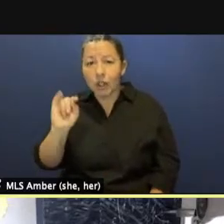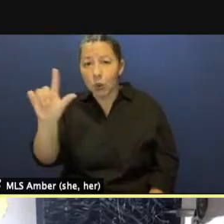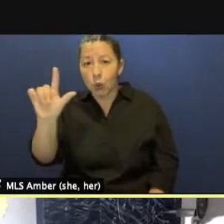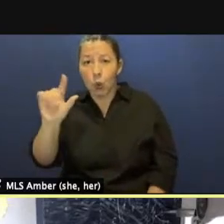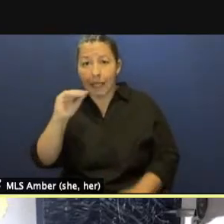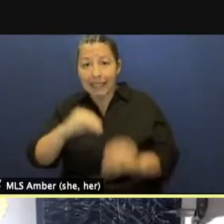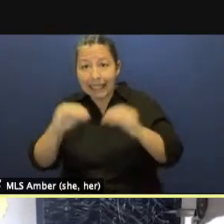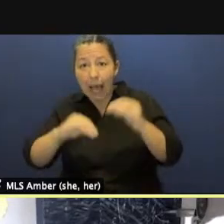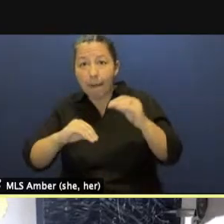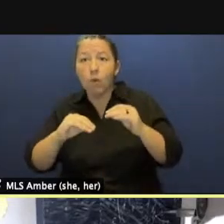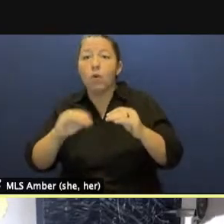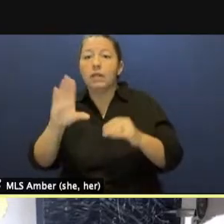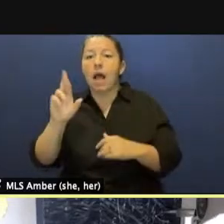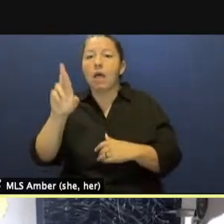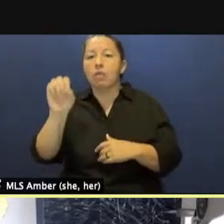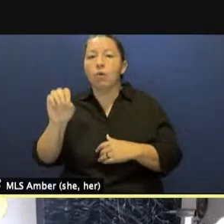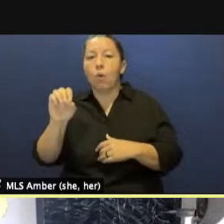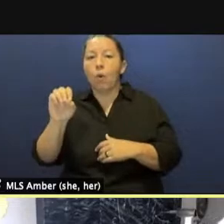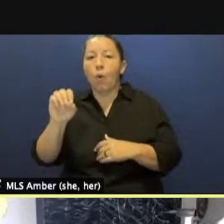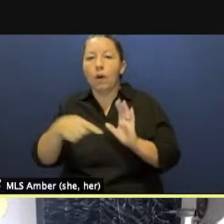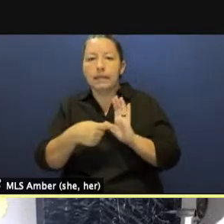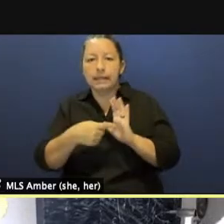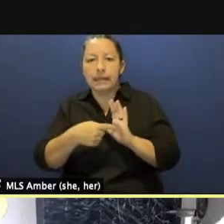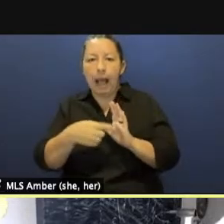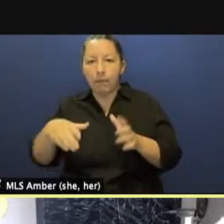sample vacuum container is shown in red.